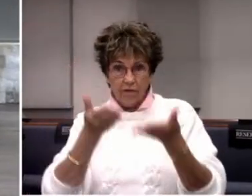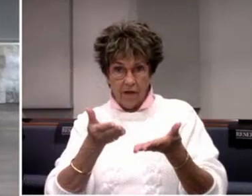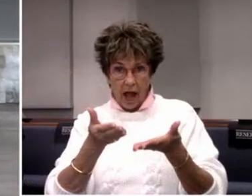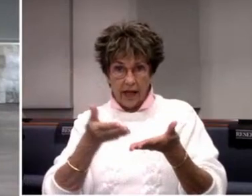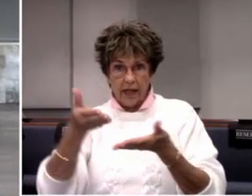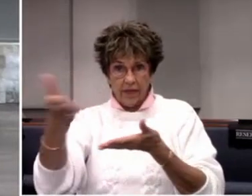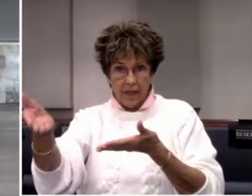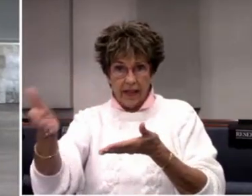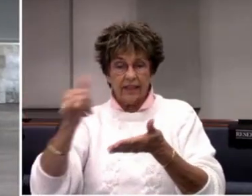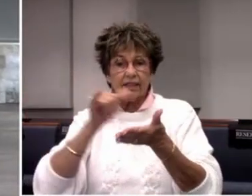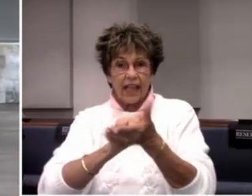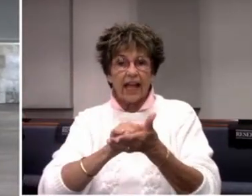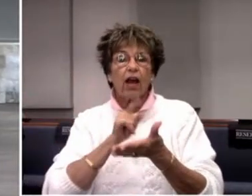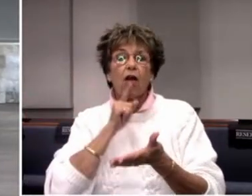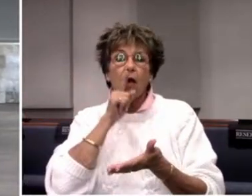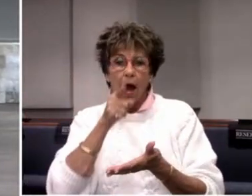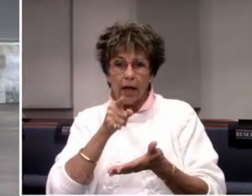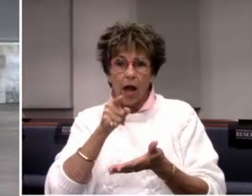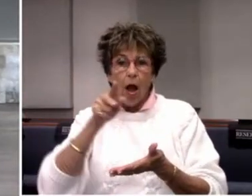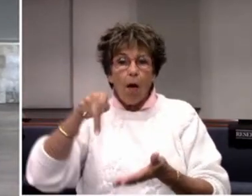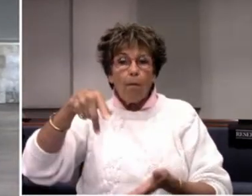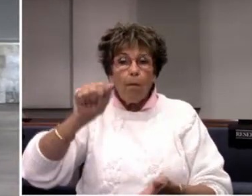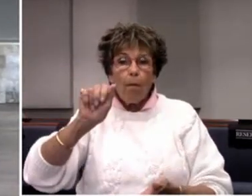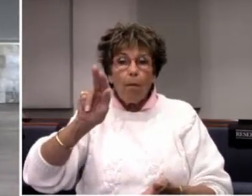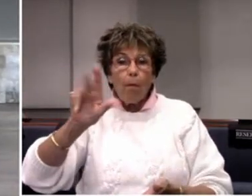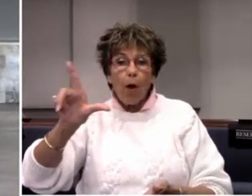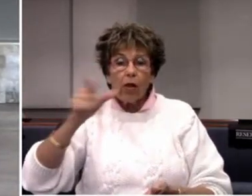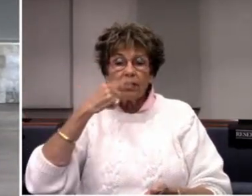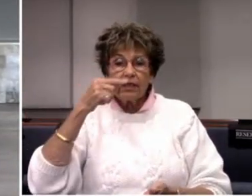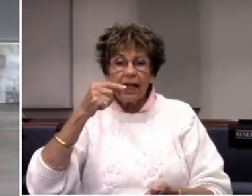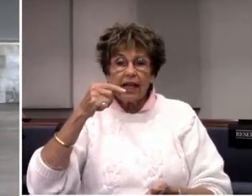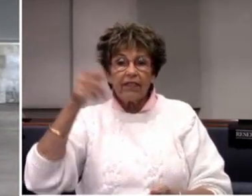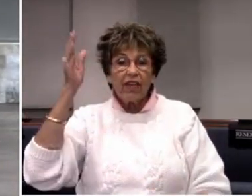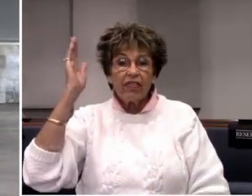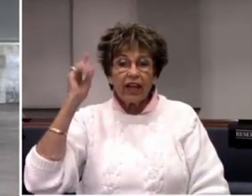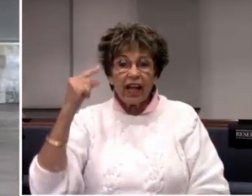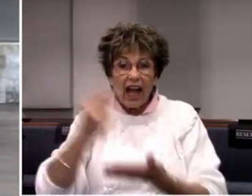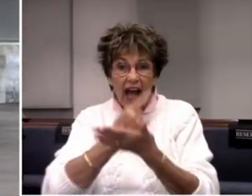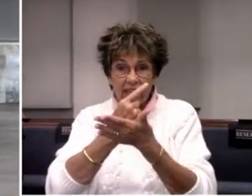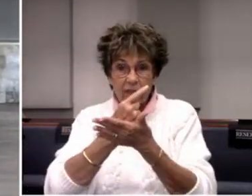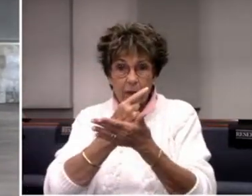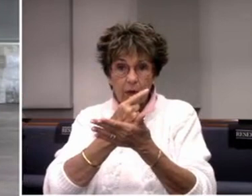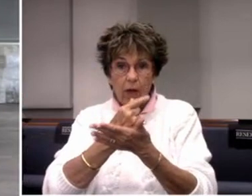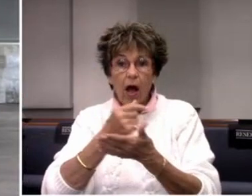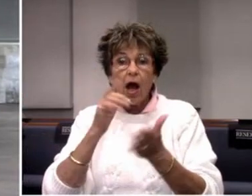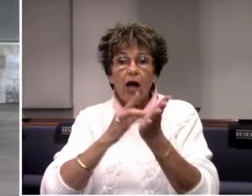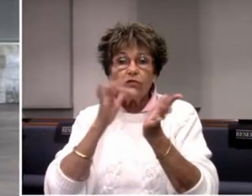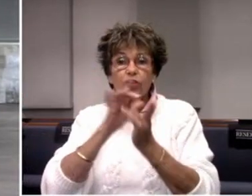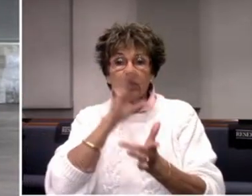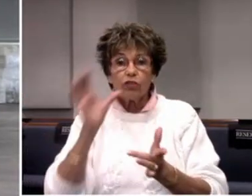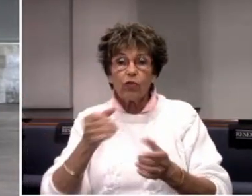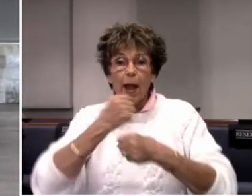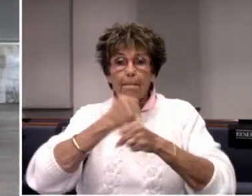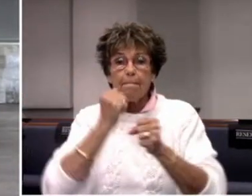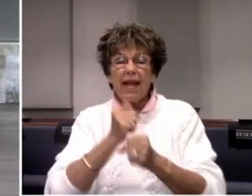is saying that the gospel of Jesus Christ makes you honest.